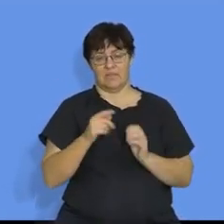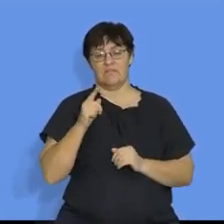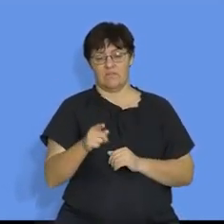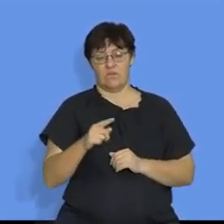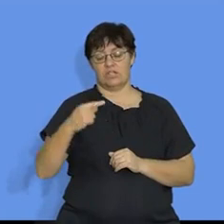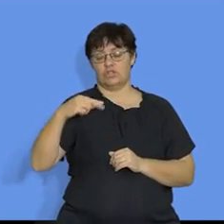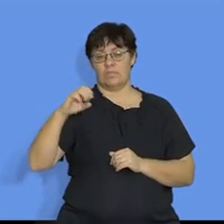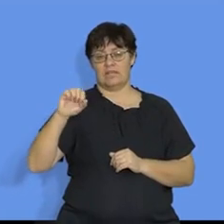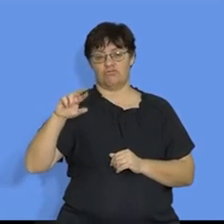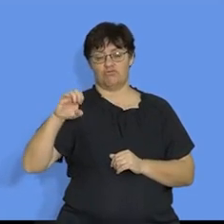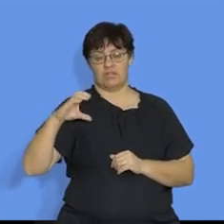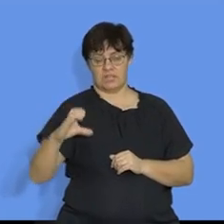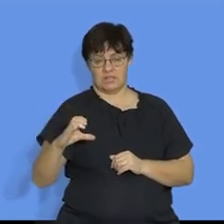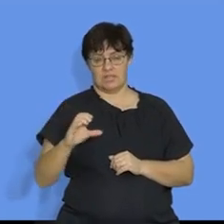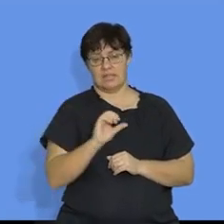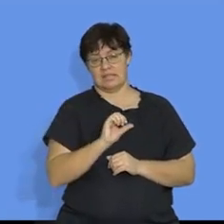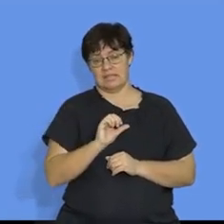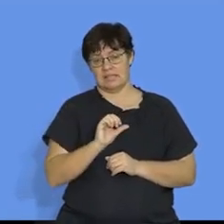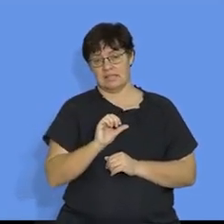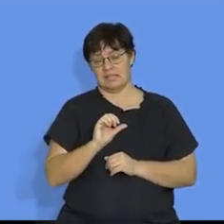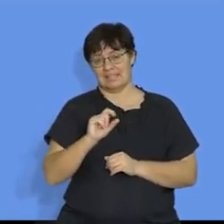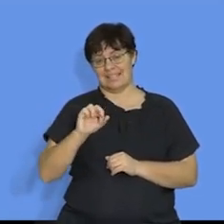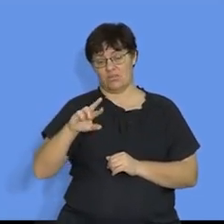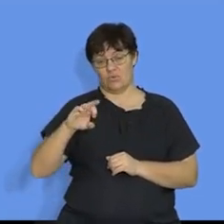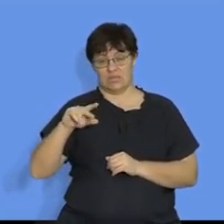a geometric series.